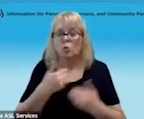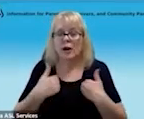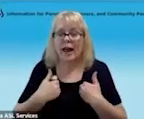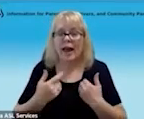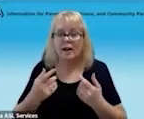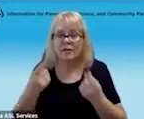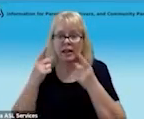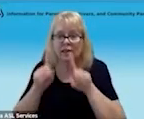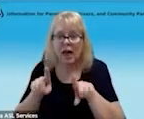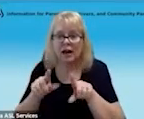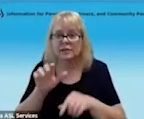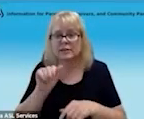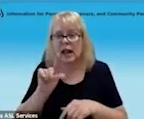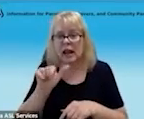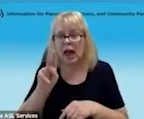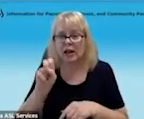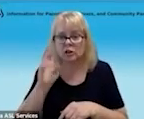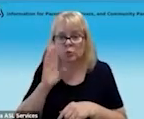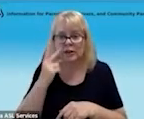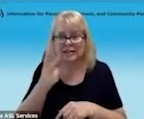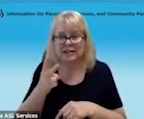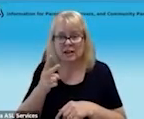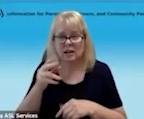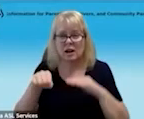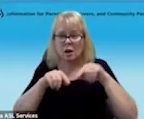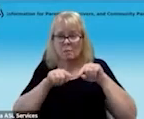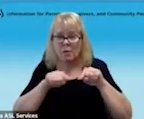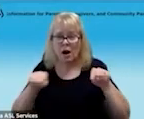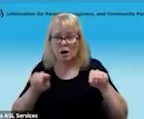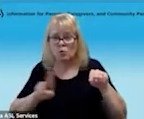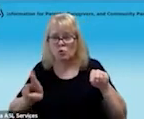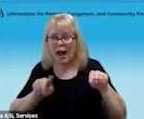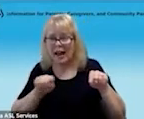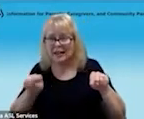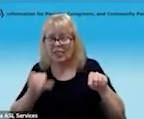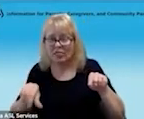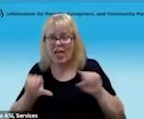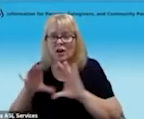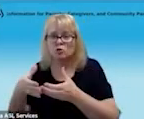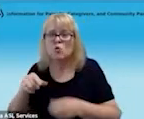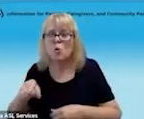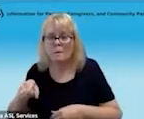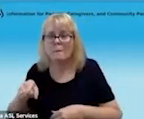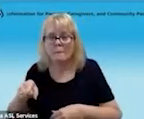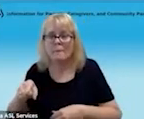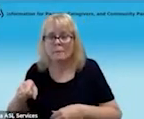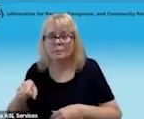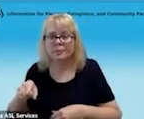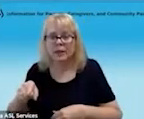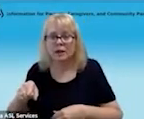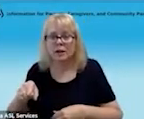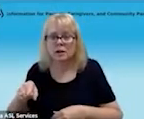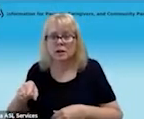get vaccinations, particularly pediatric vaccinations and senior citizen vaccinations. We have an alliance. If you'll look